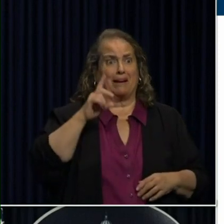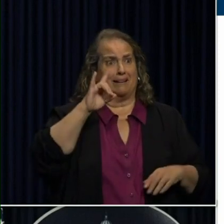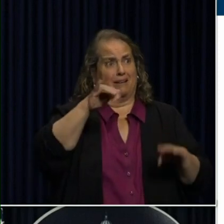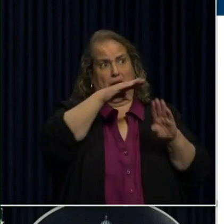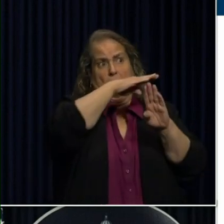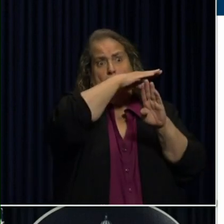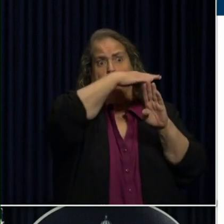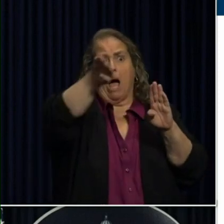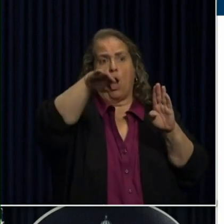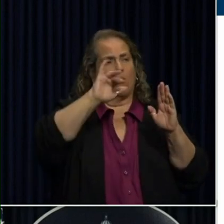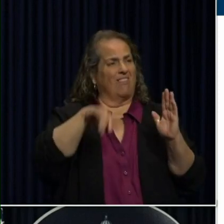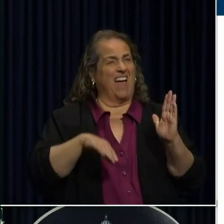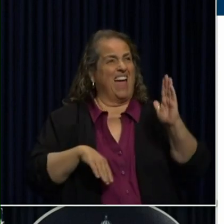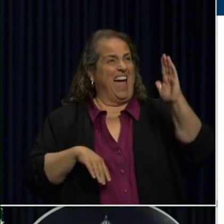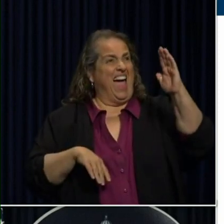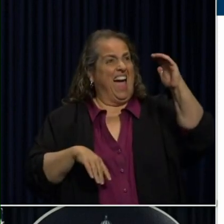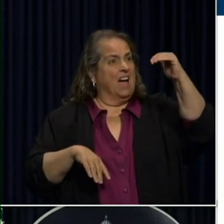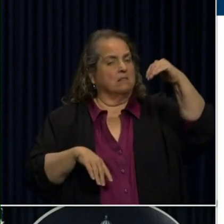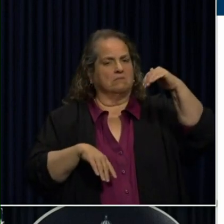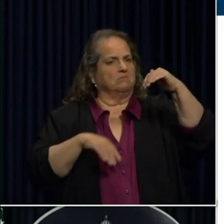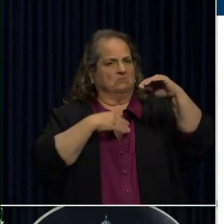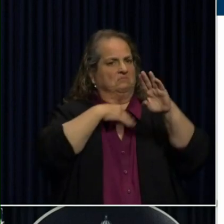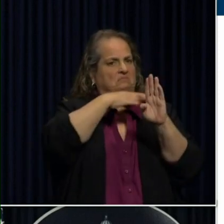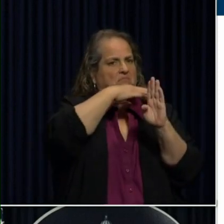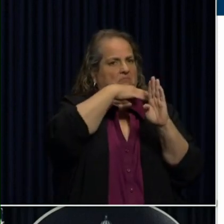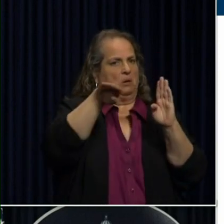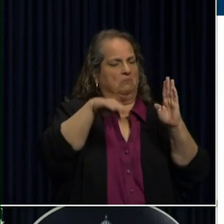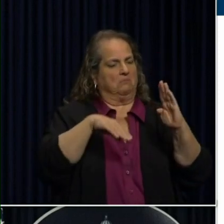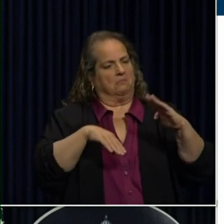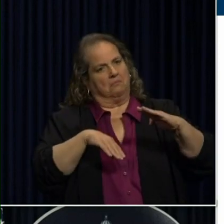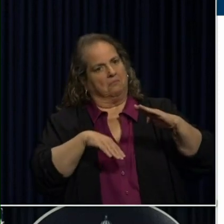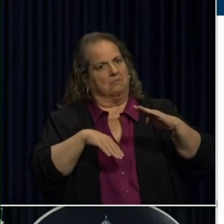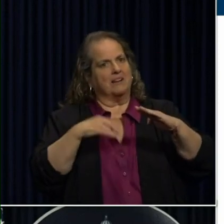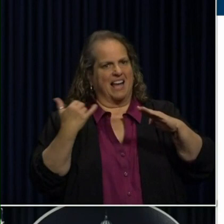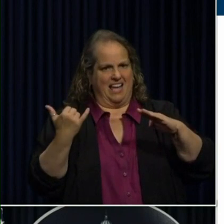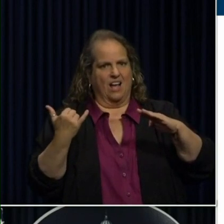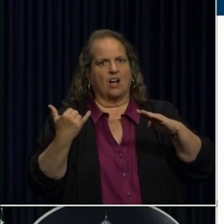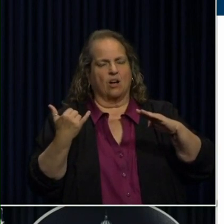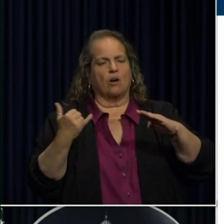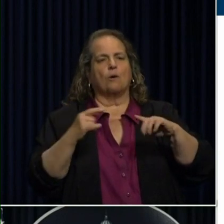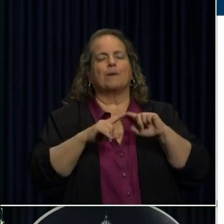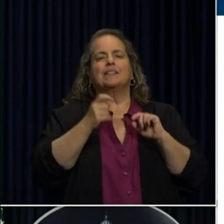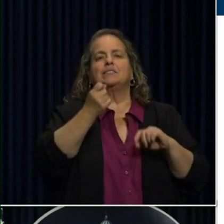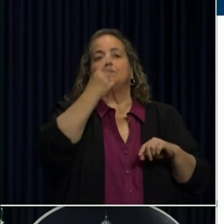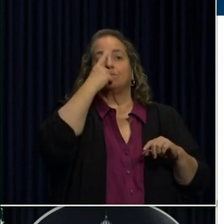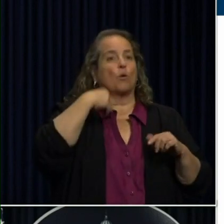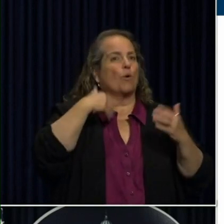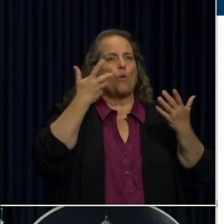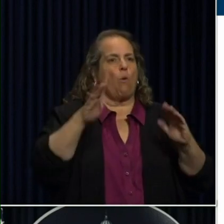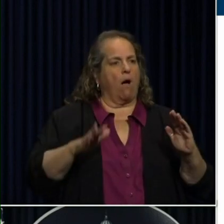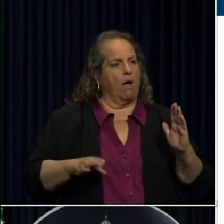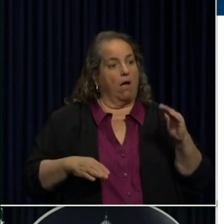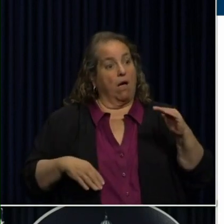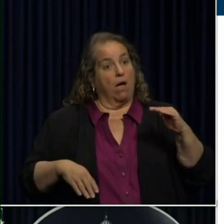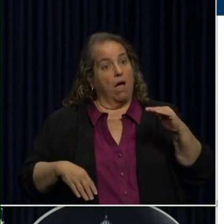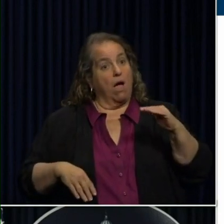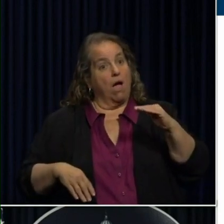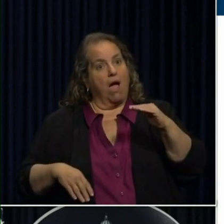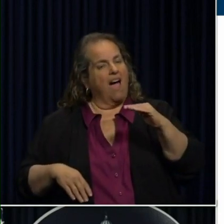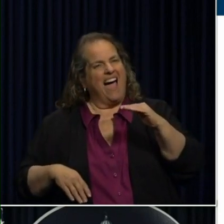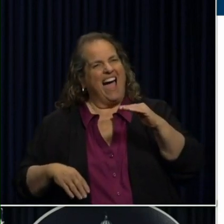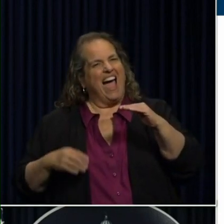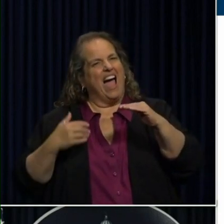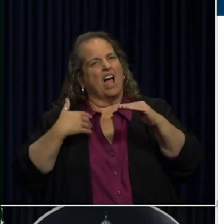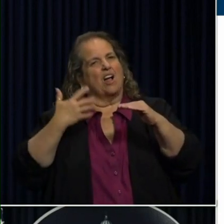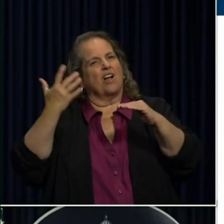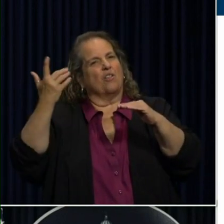muffin. What they want, though, is not only to be a flat plateau, they want us on the downslope.